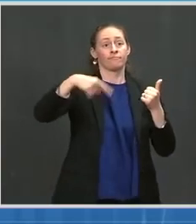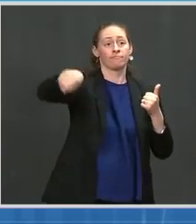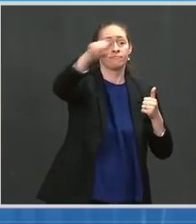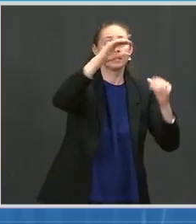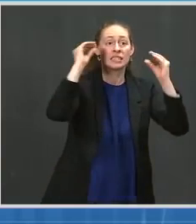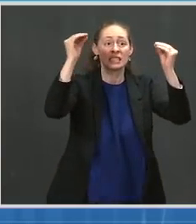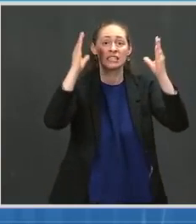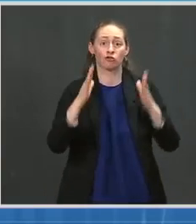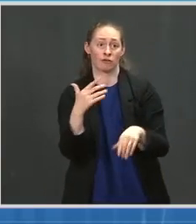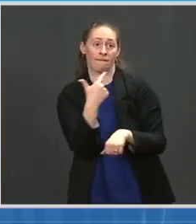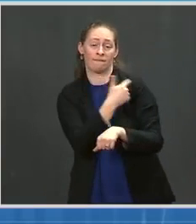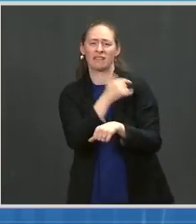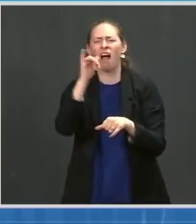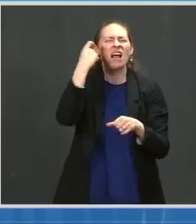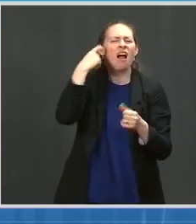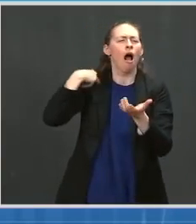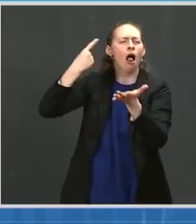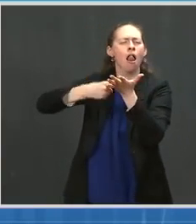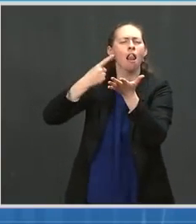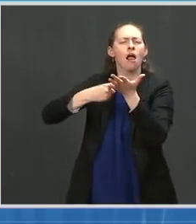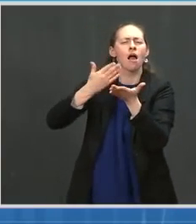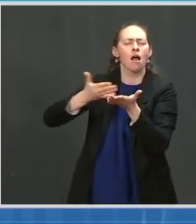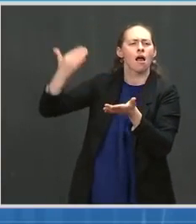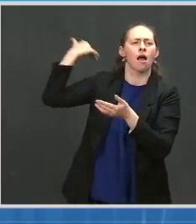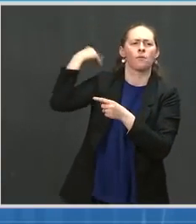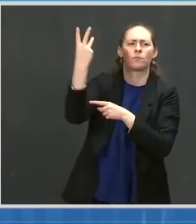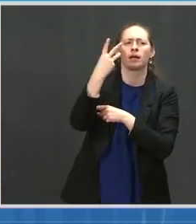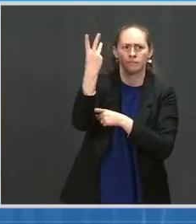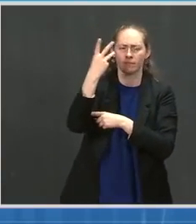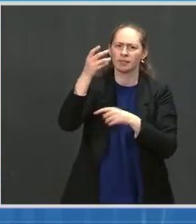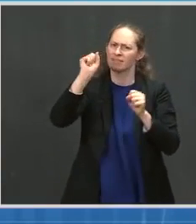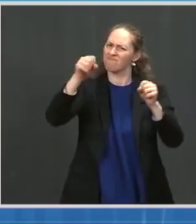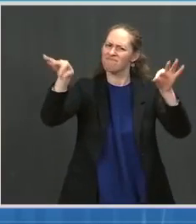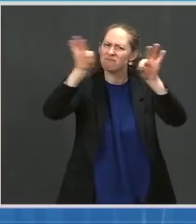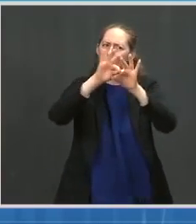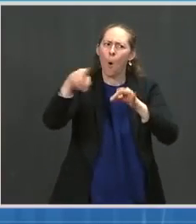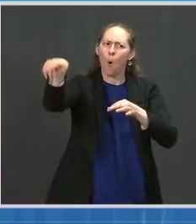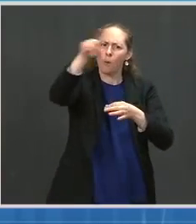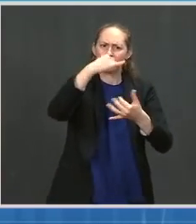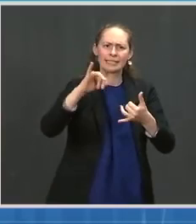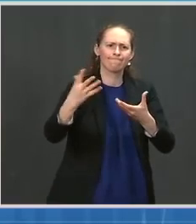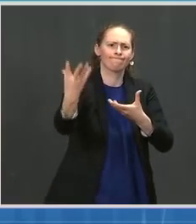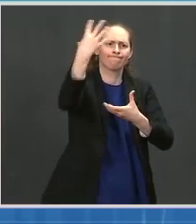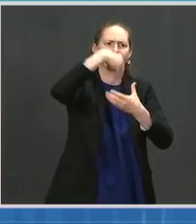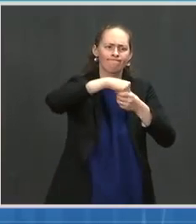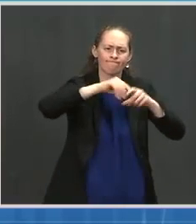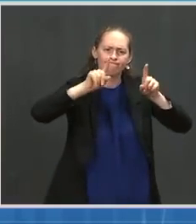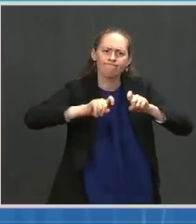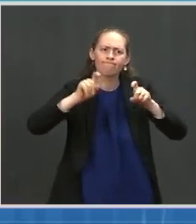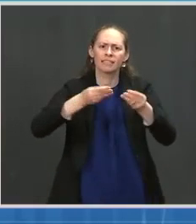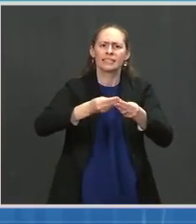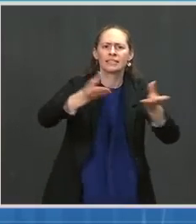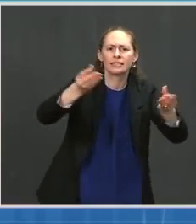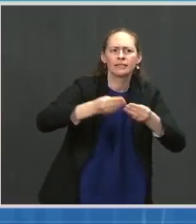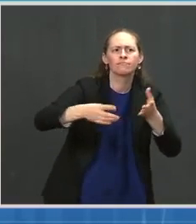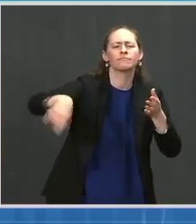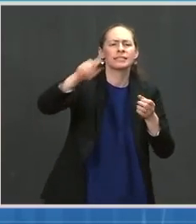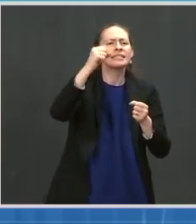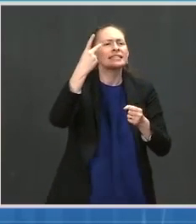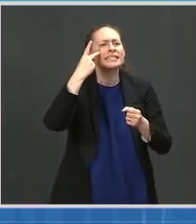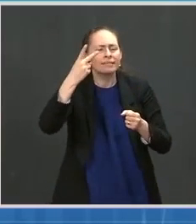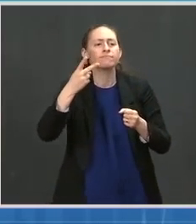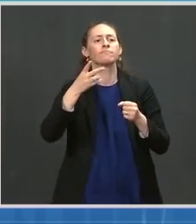Wednesday, testing remains an important tool in our overall efforts to stop the spread of COVID-19, including in our